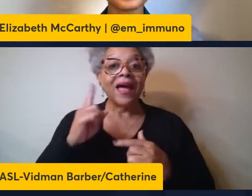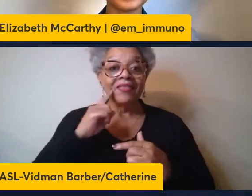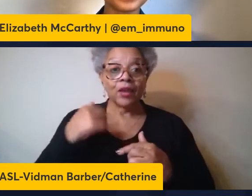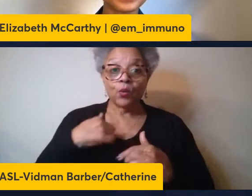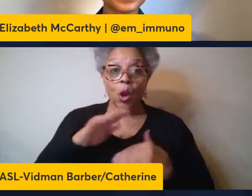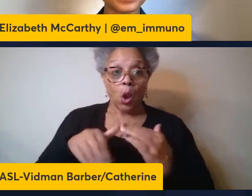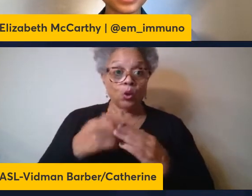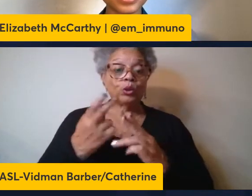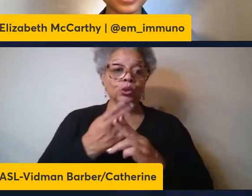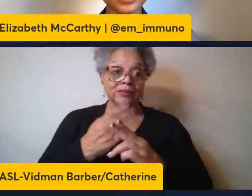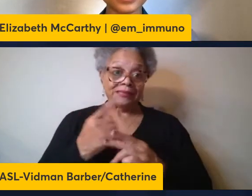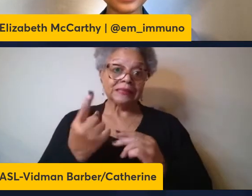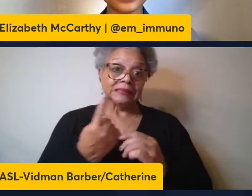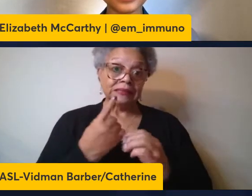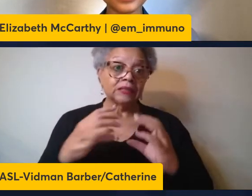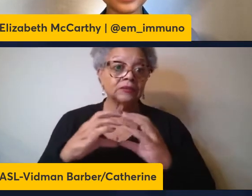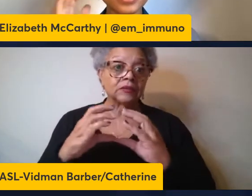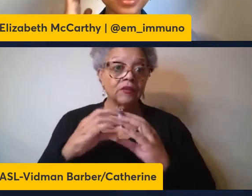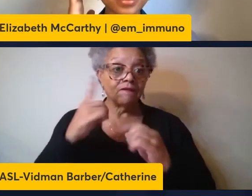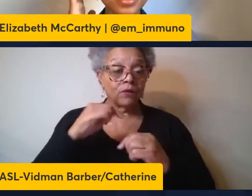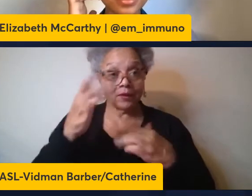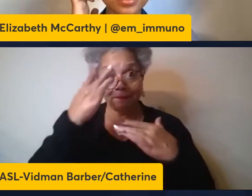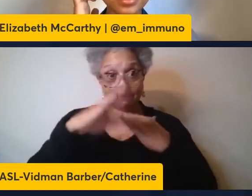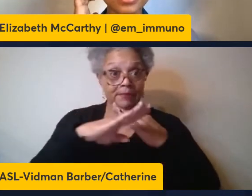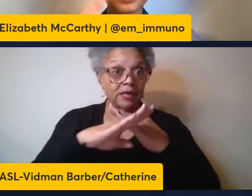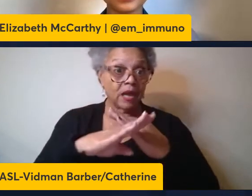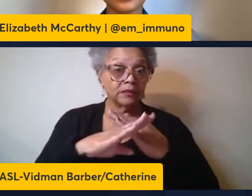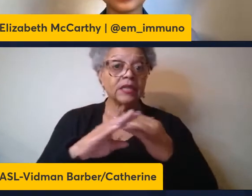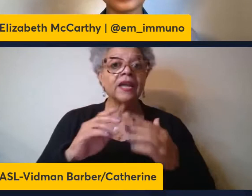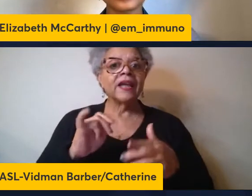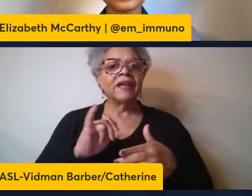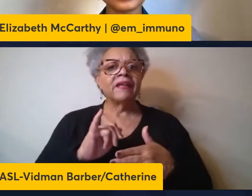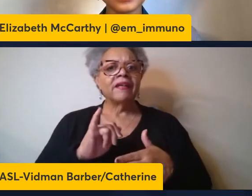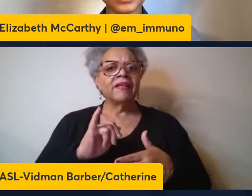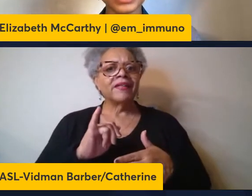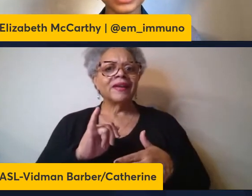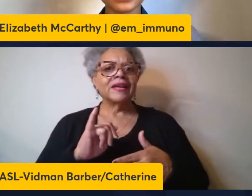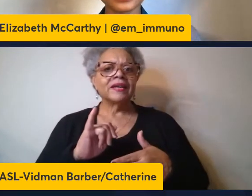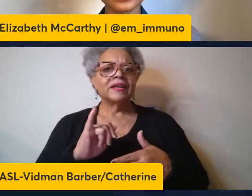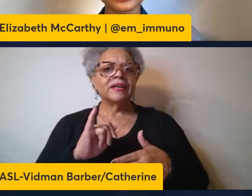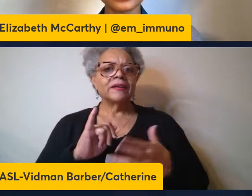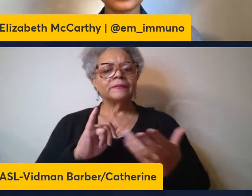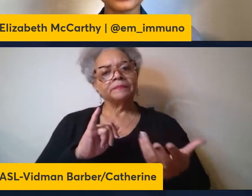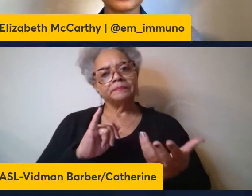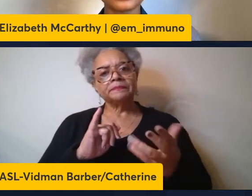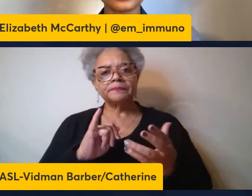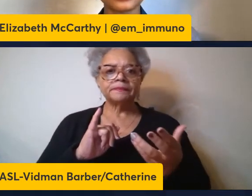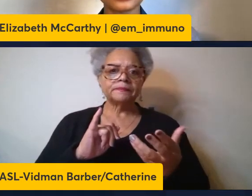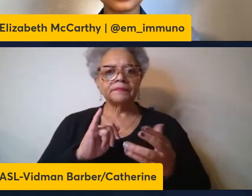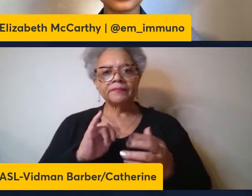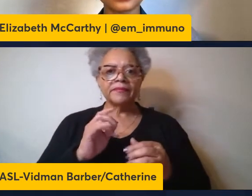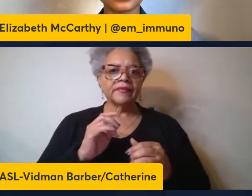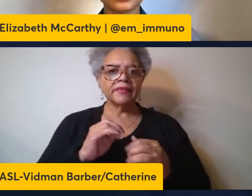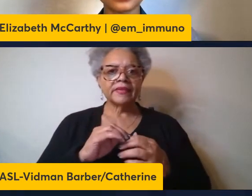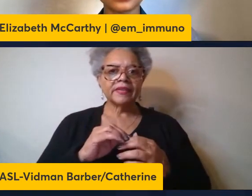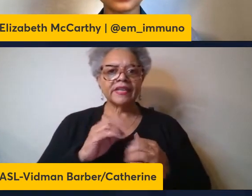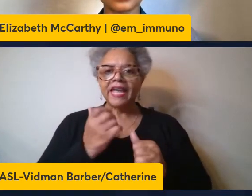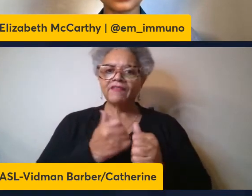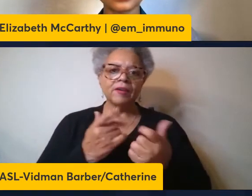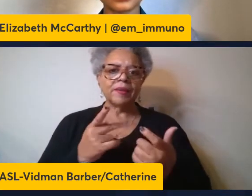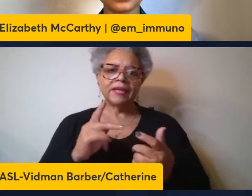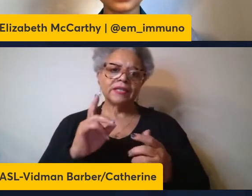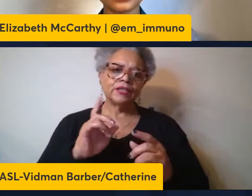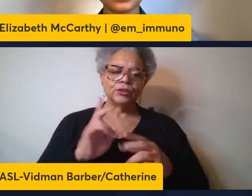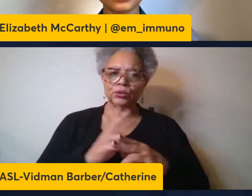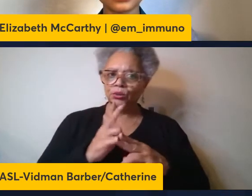single cell technologies for immunology, which it's not, I guess, what everyone does, or maybe you do to different degrees,